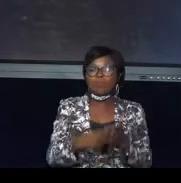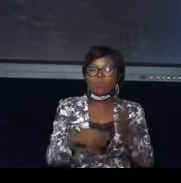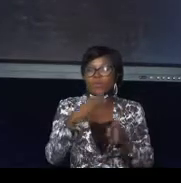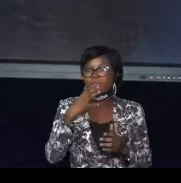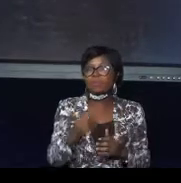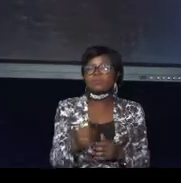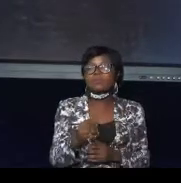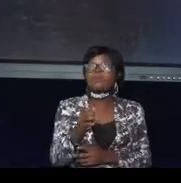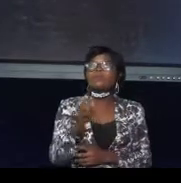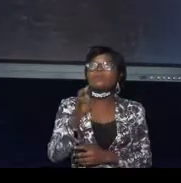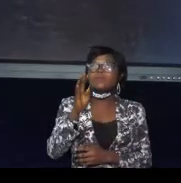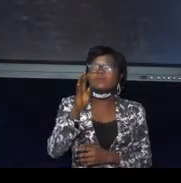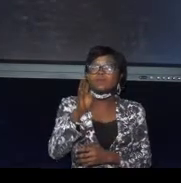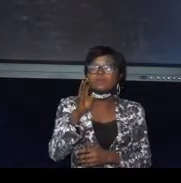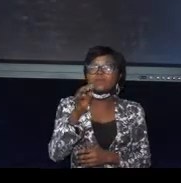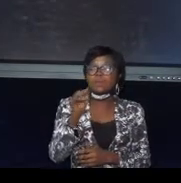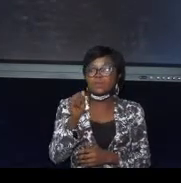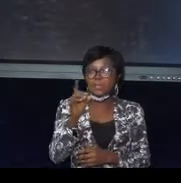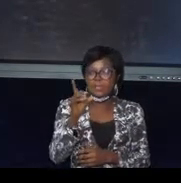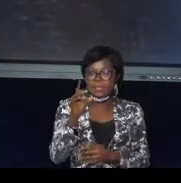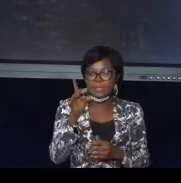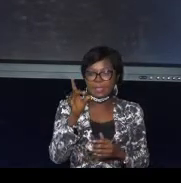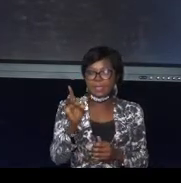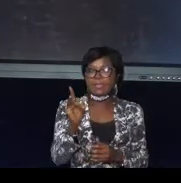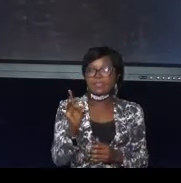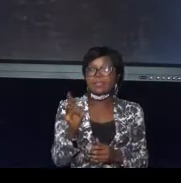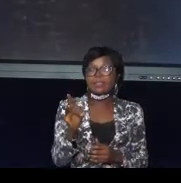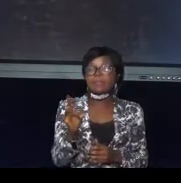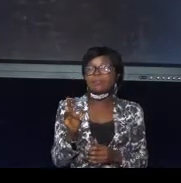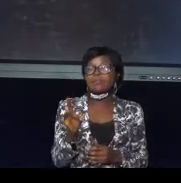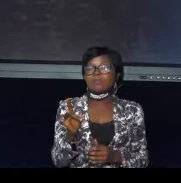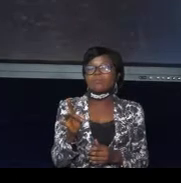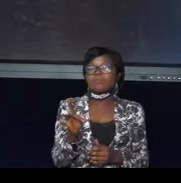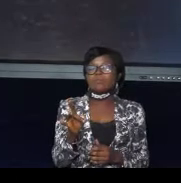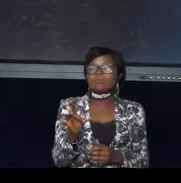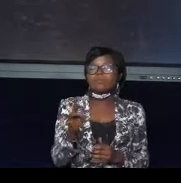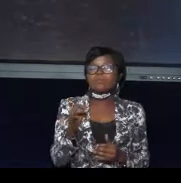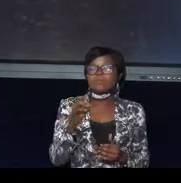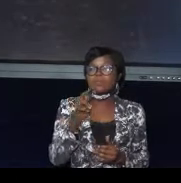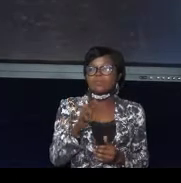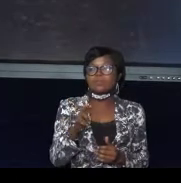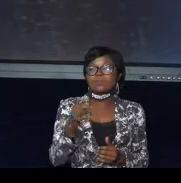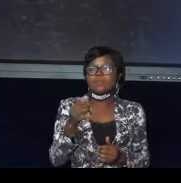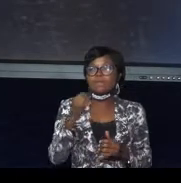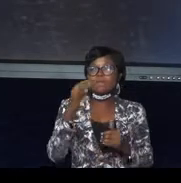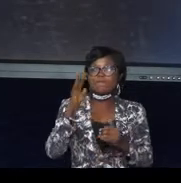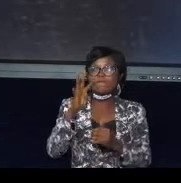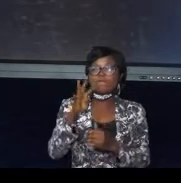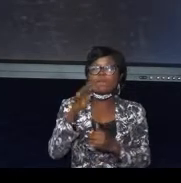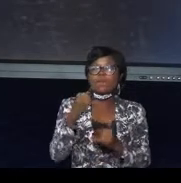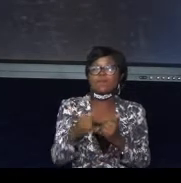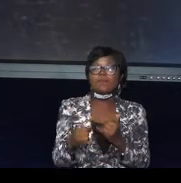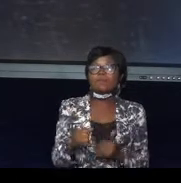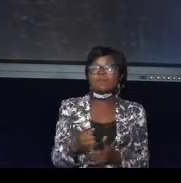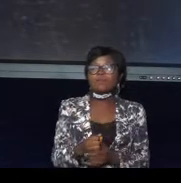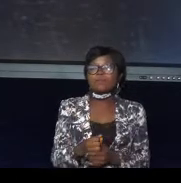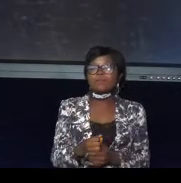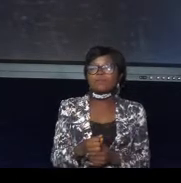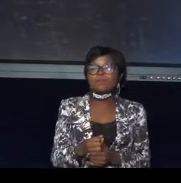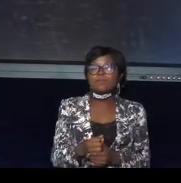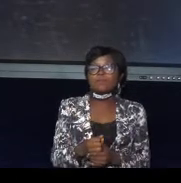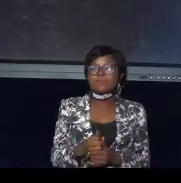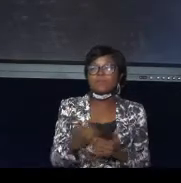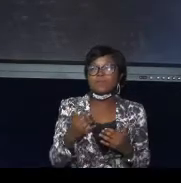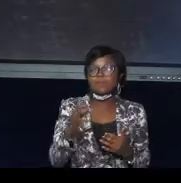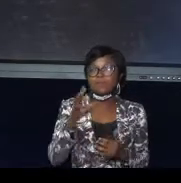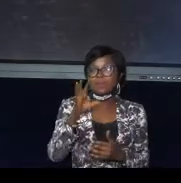is 498. No matter how big the number is, 8 ends it. So 2 is a factor of the whole number. 624, 4 ends it. So 2 is a factor of the